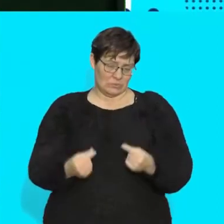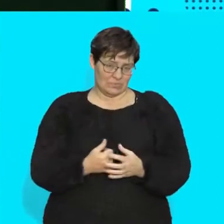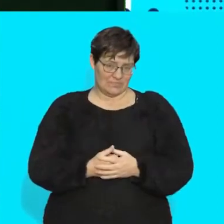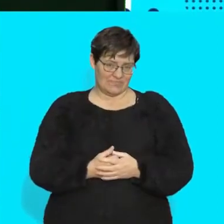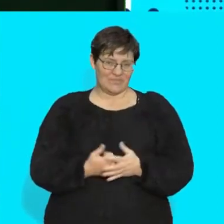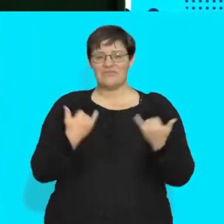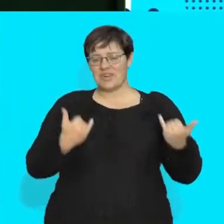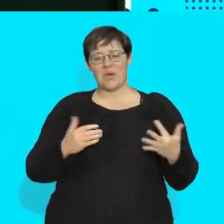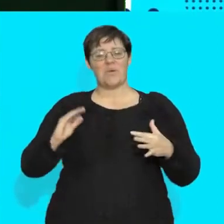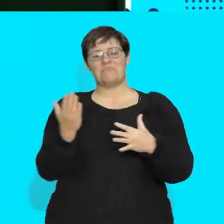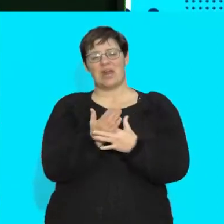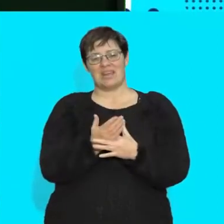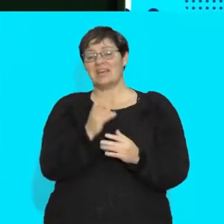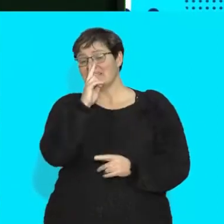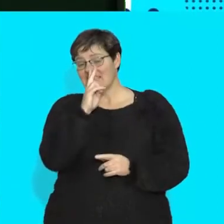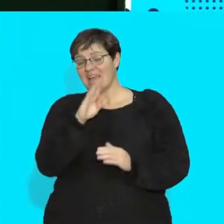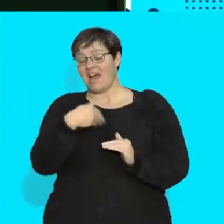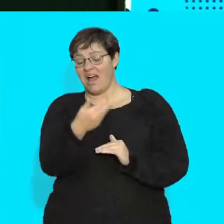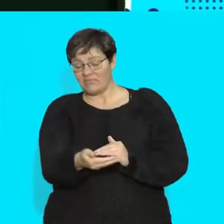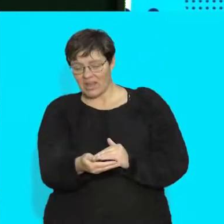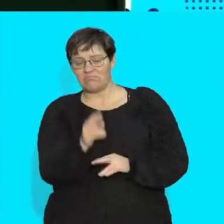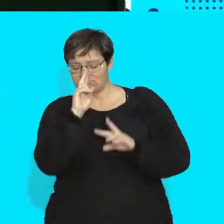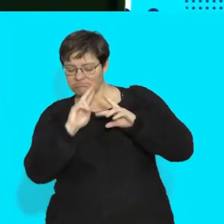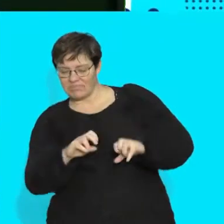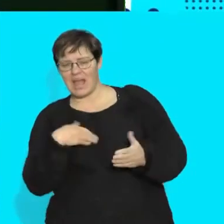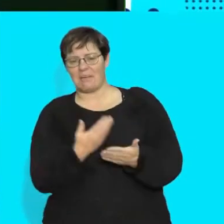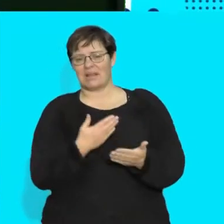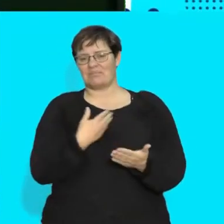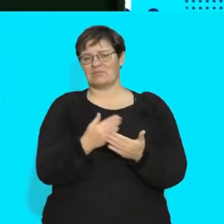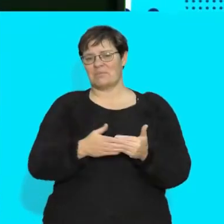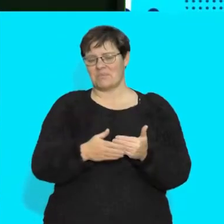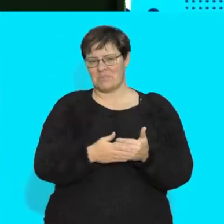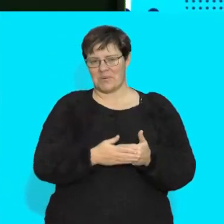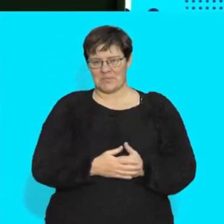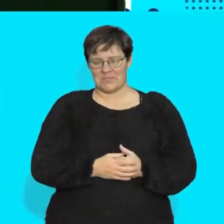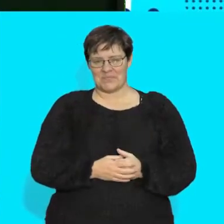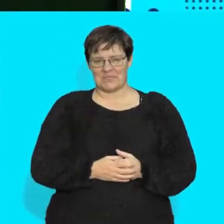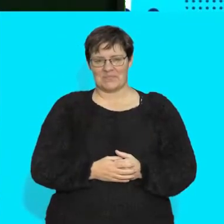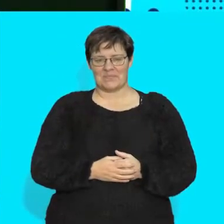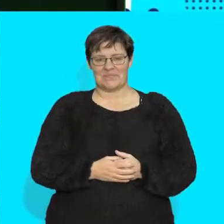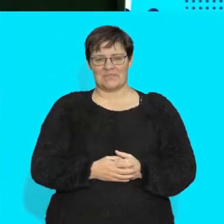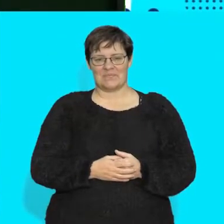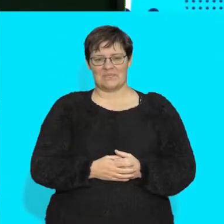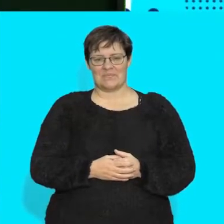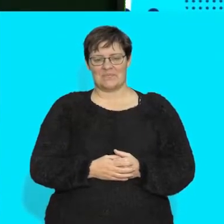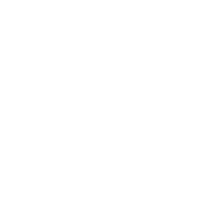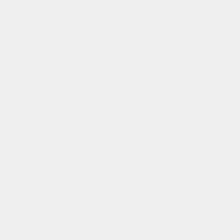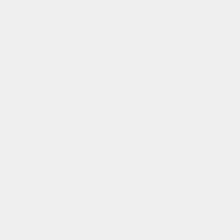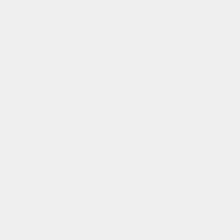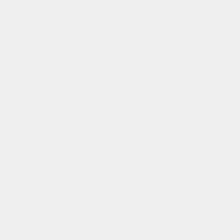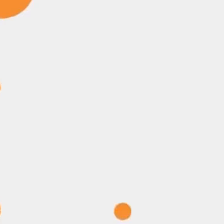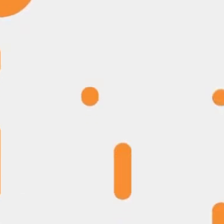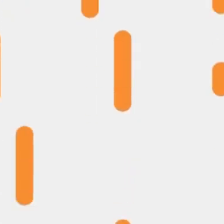cans wherever you can. For the moment, let's take a short break, and we'll be back to look at some more applications of electrolytic cells.